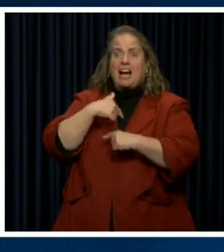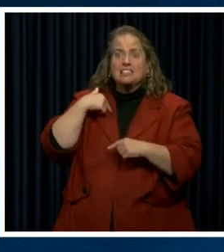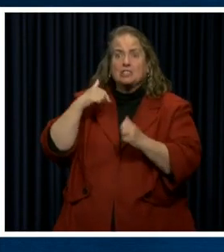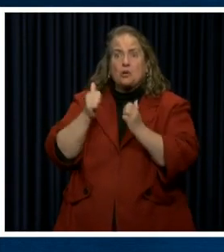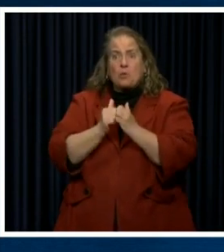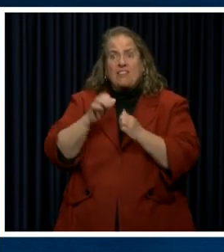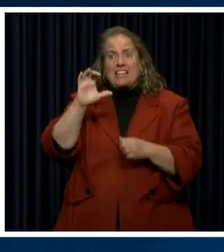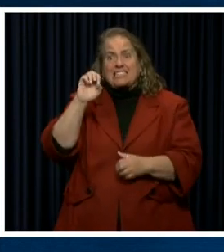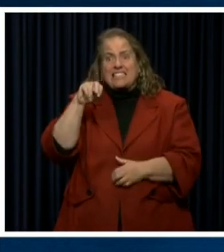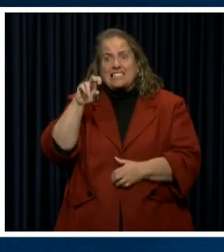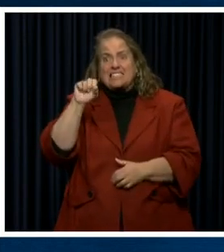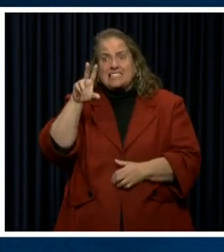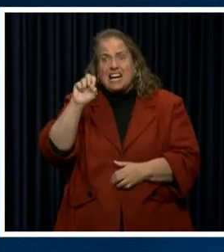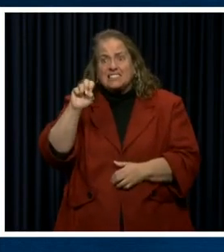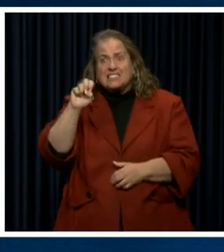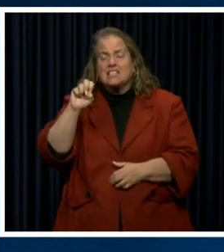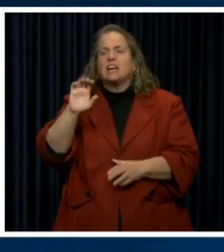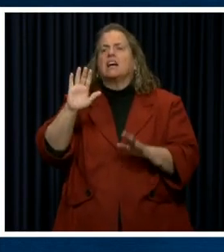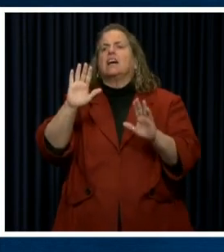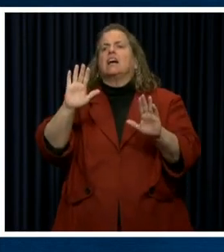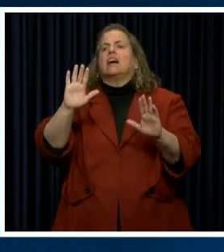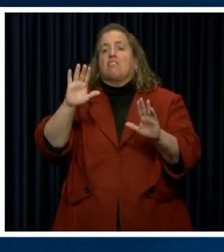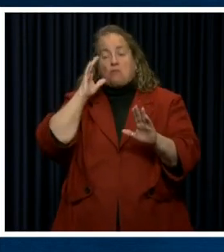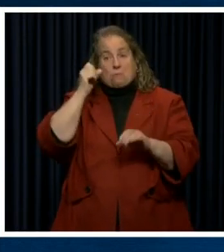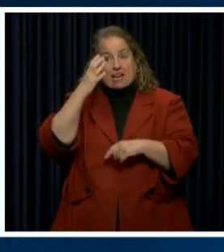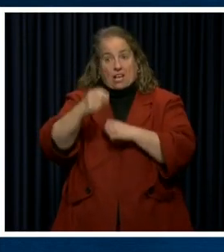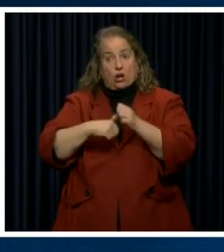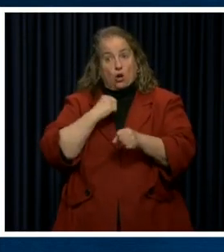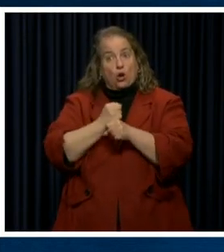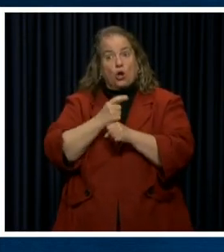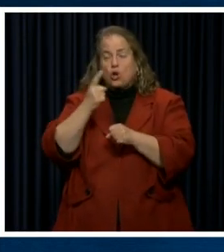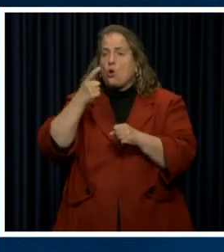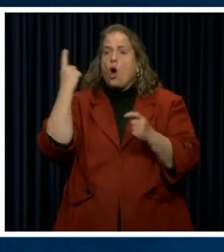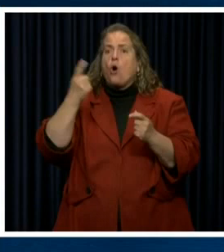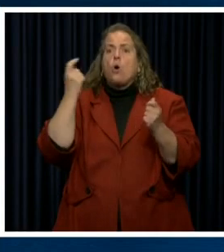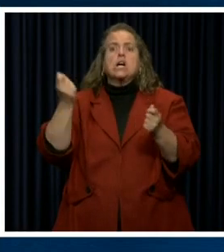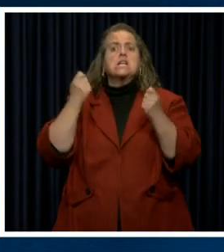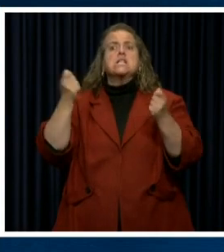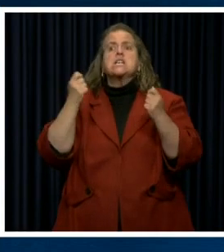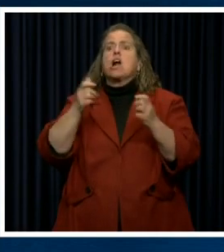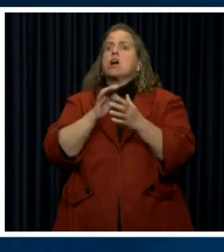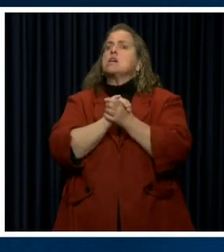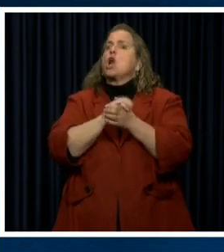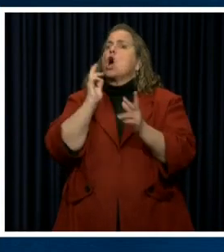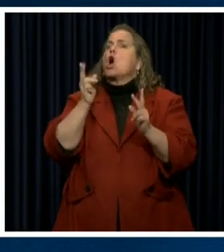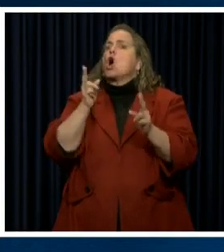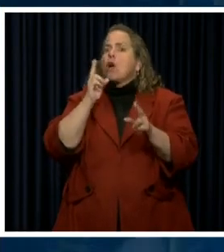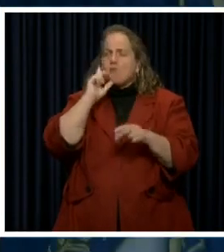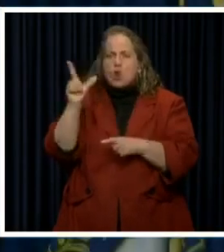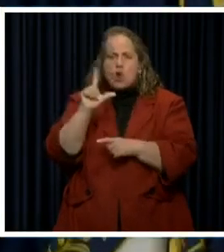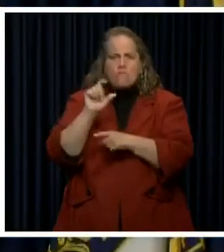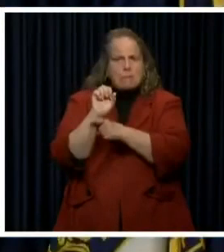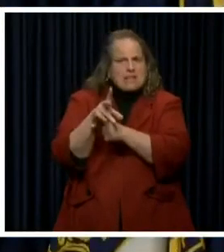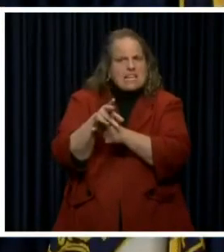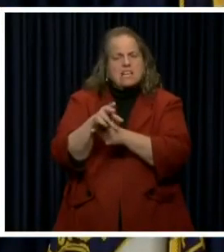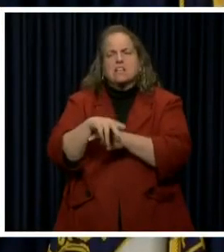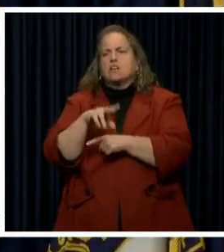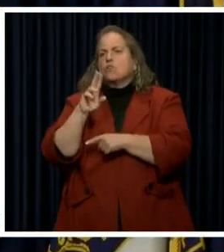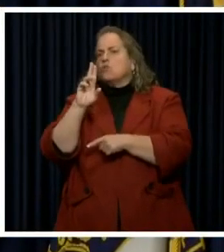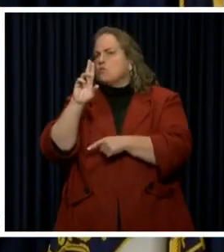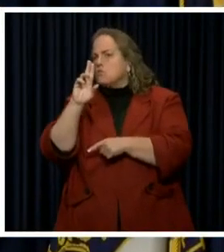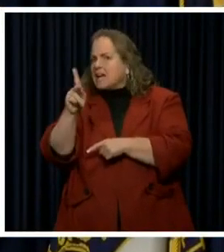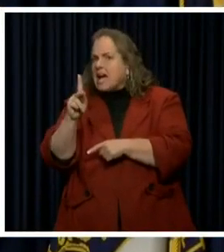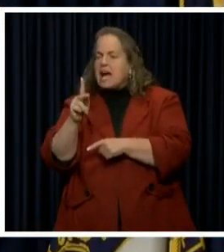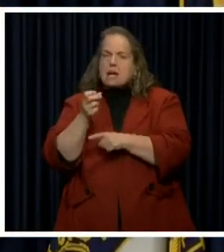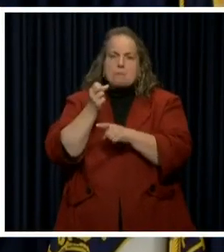So, if all those years you root for Kentucky or for Louisville or for Murray State or for Morehead State or for Western, and I know